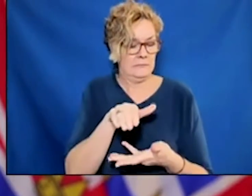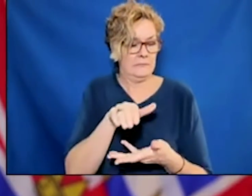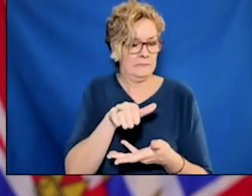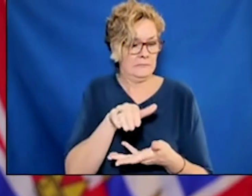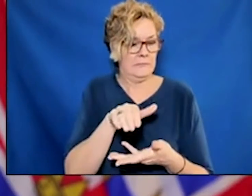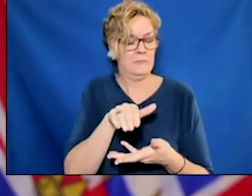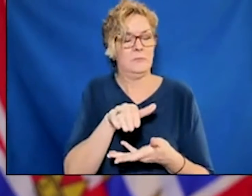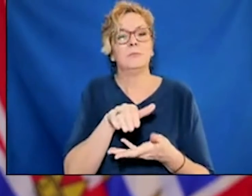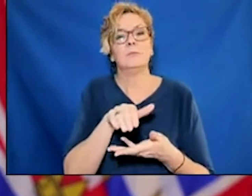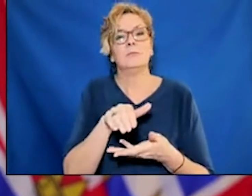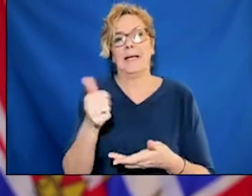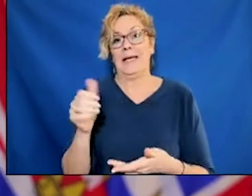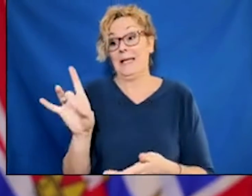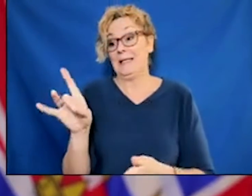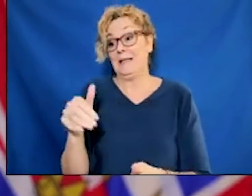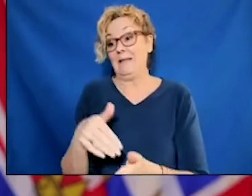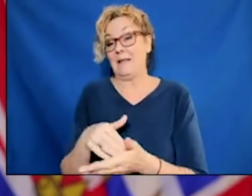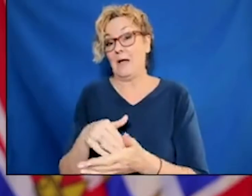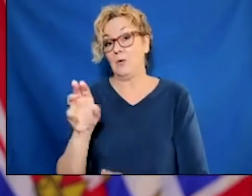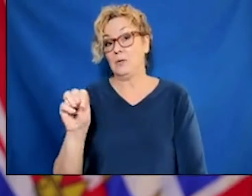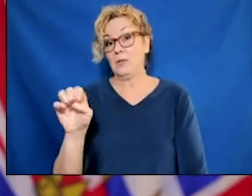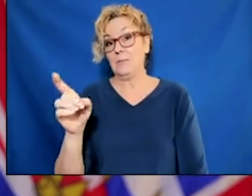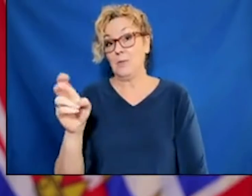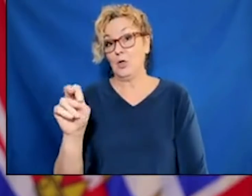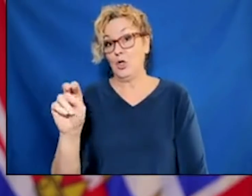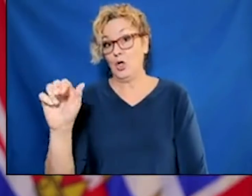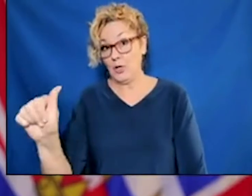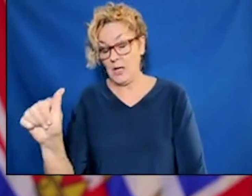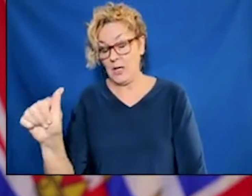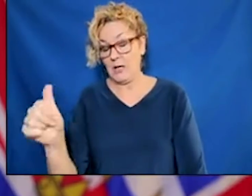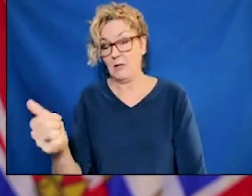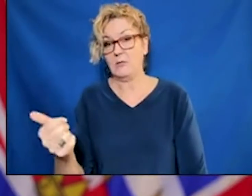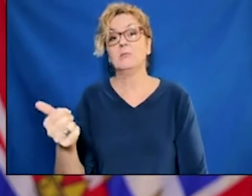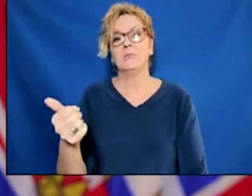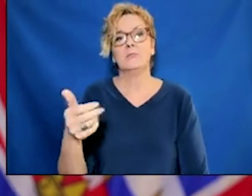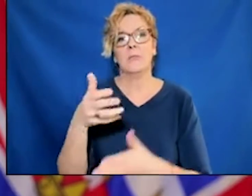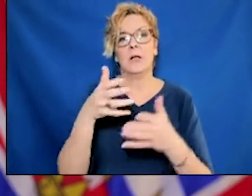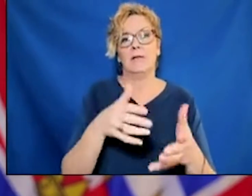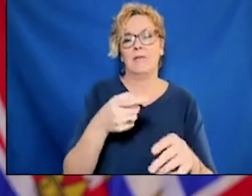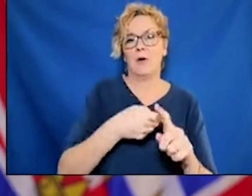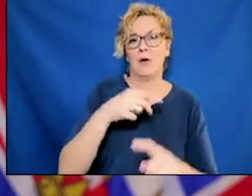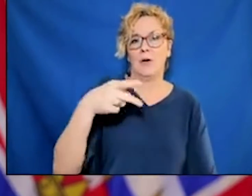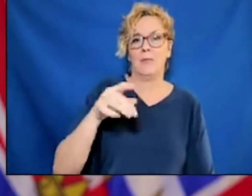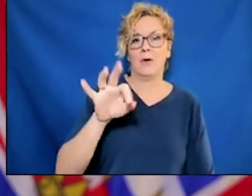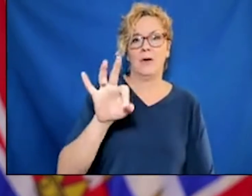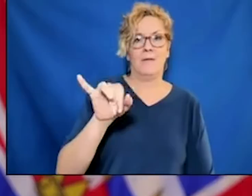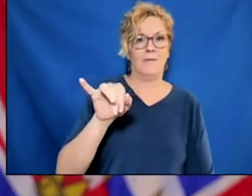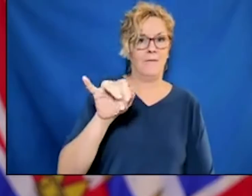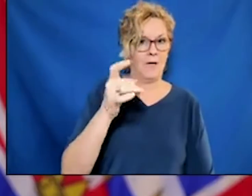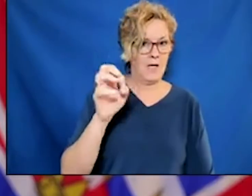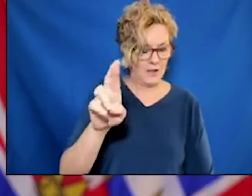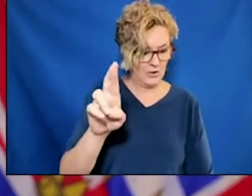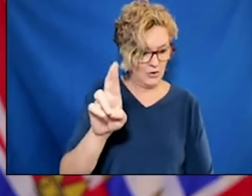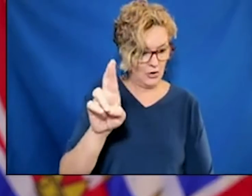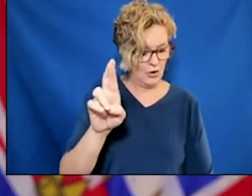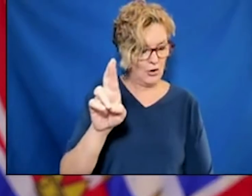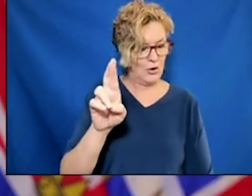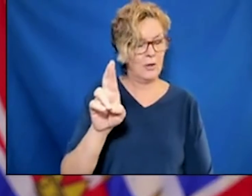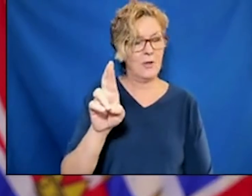28,275 of the Pfizer vaccine, and 18,400 doses of Moderna. The Moderna vaccine, I will note, though,